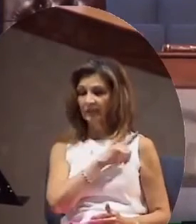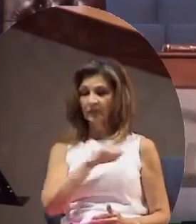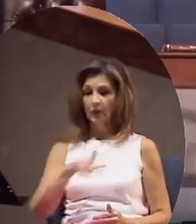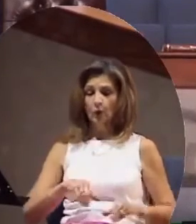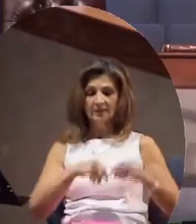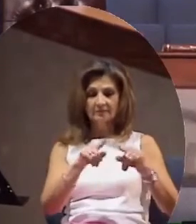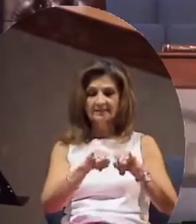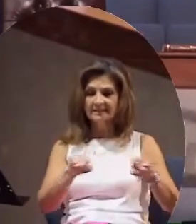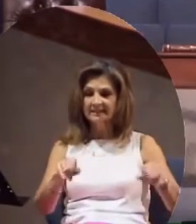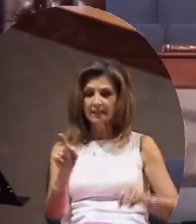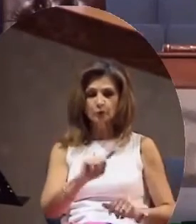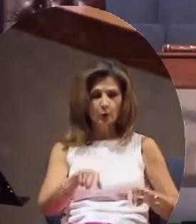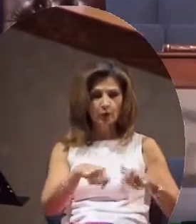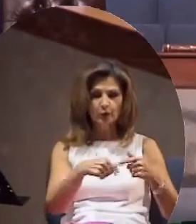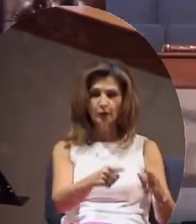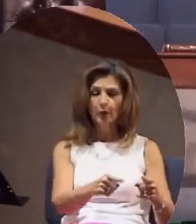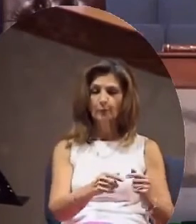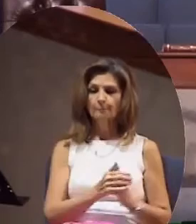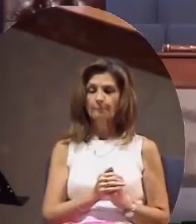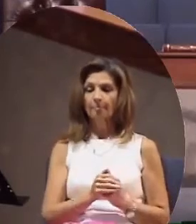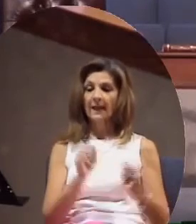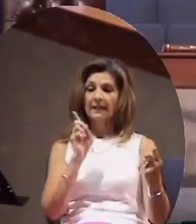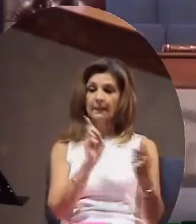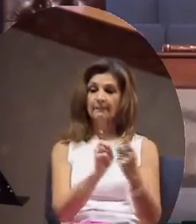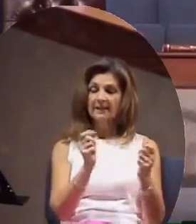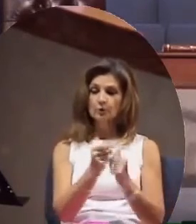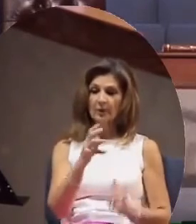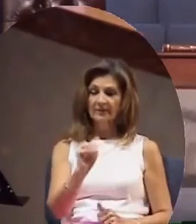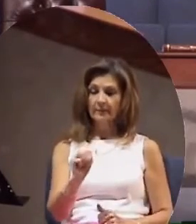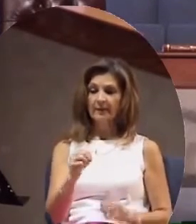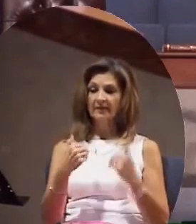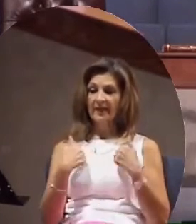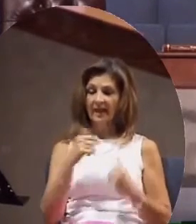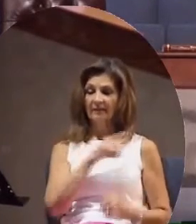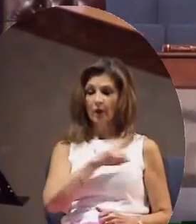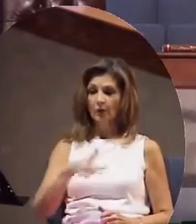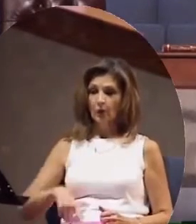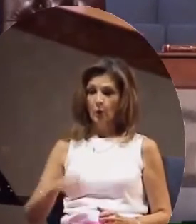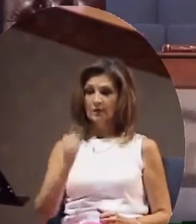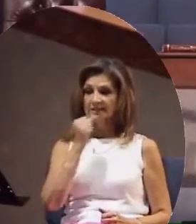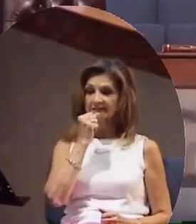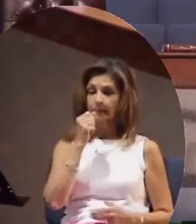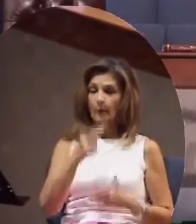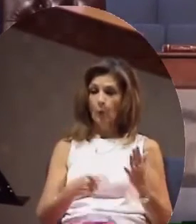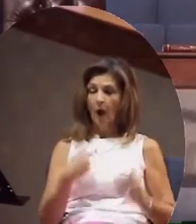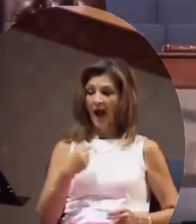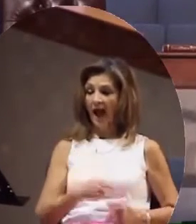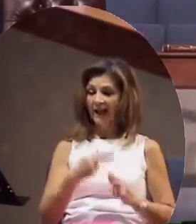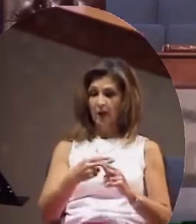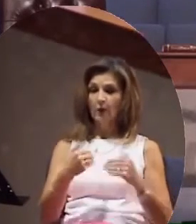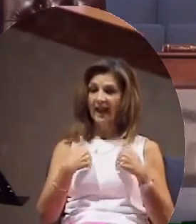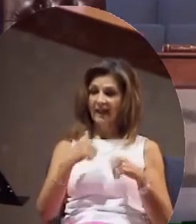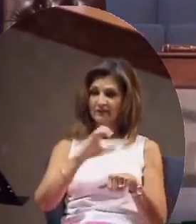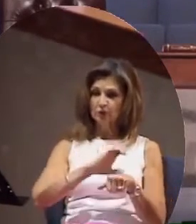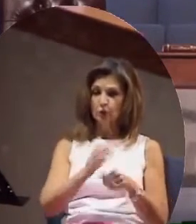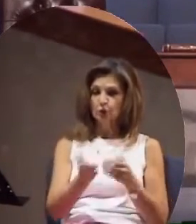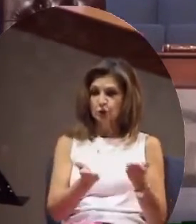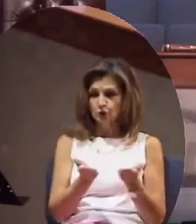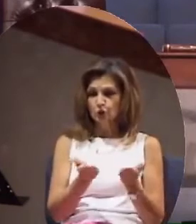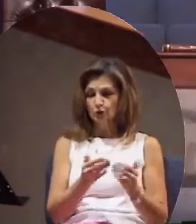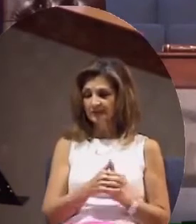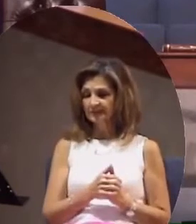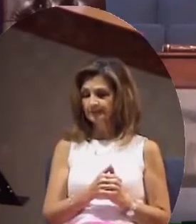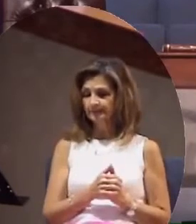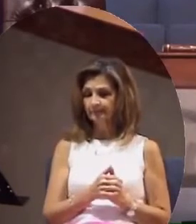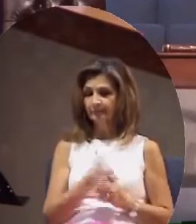gives them details where to go, and he meets with them, and they have the Lord's Supper, and what I call, they have a church service. If the